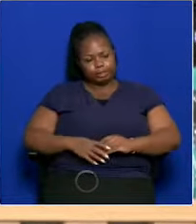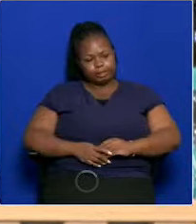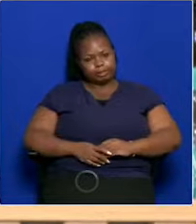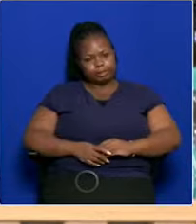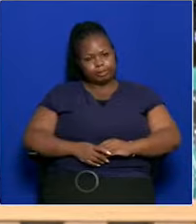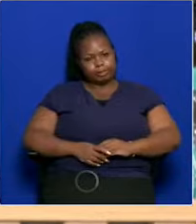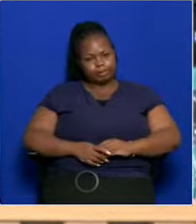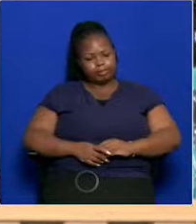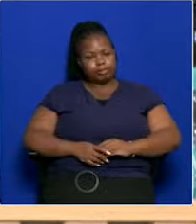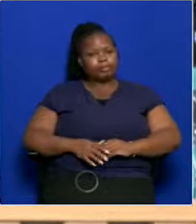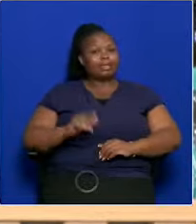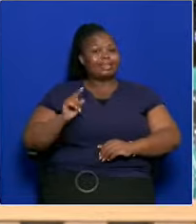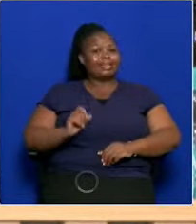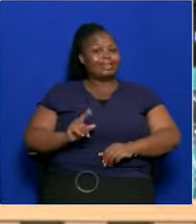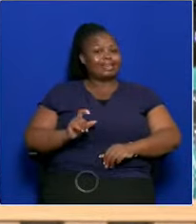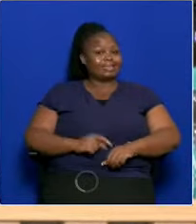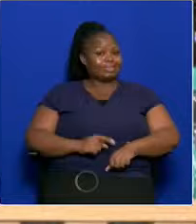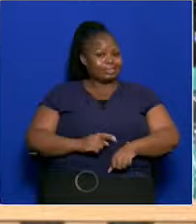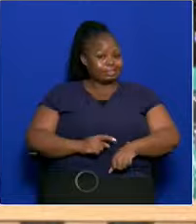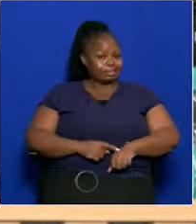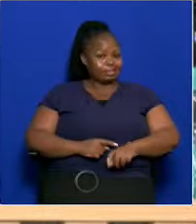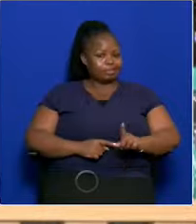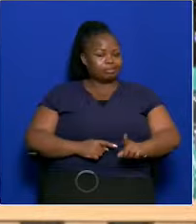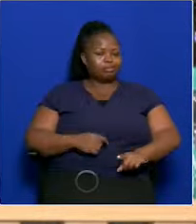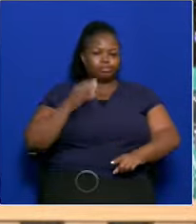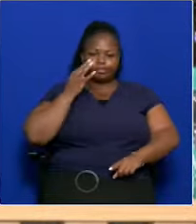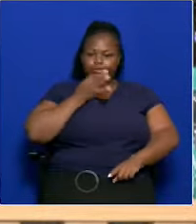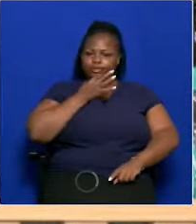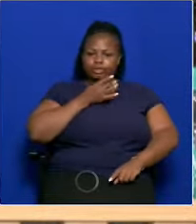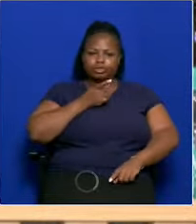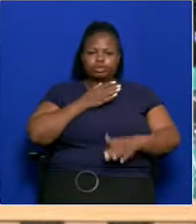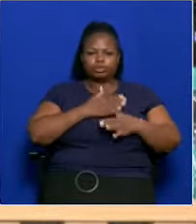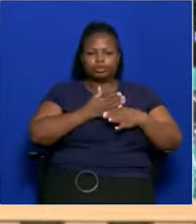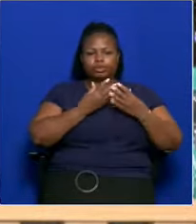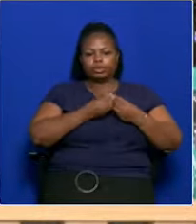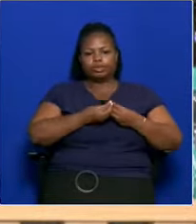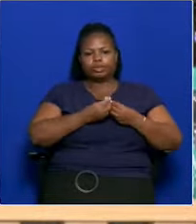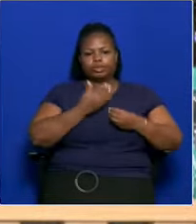during that period, he was working closely with Brigadier Ramangwa.